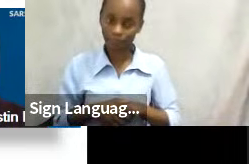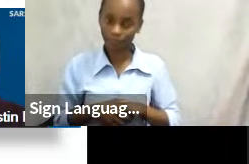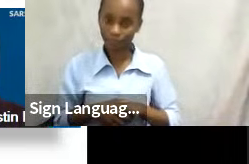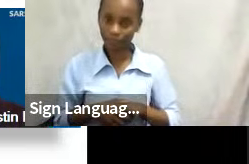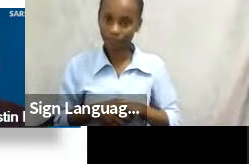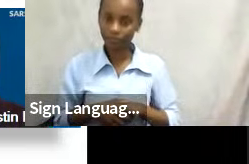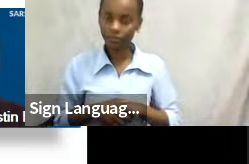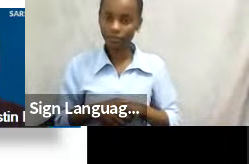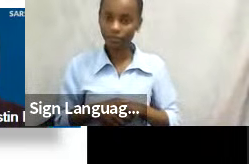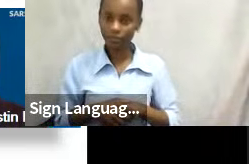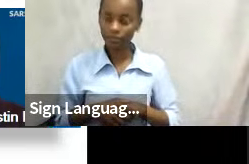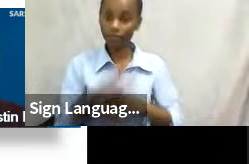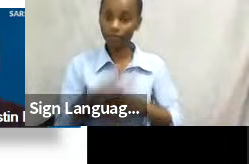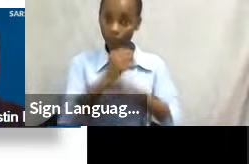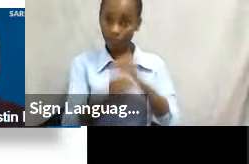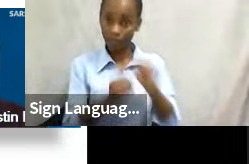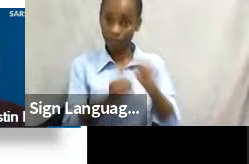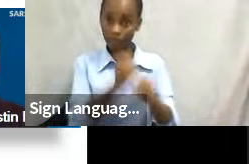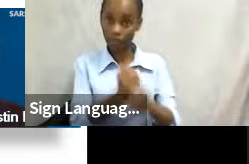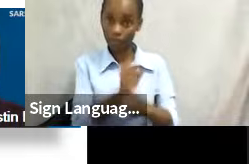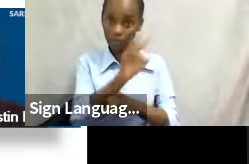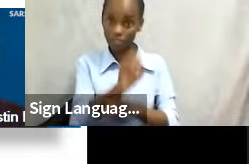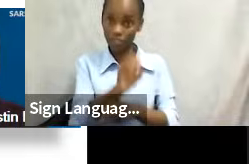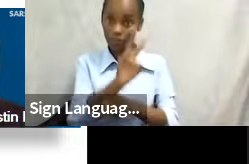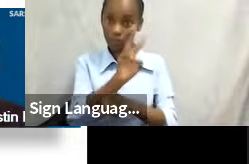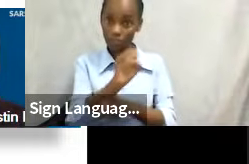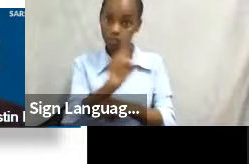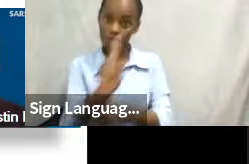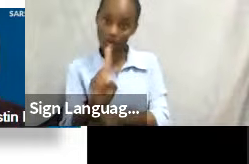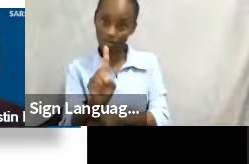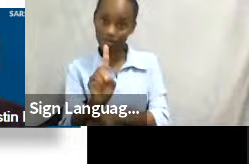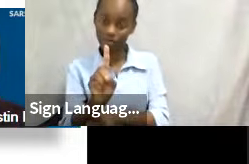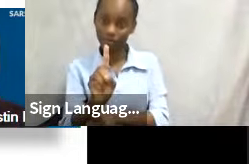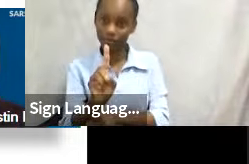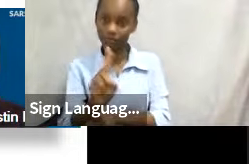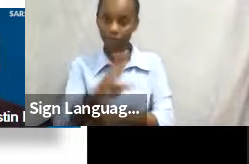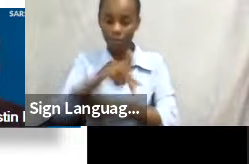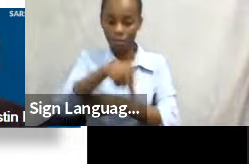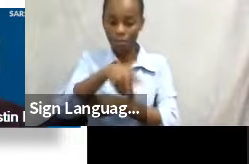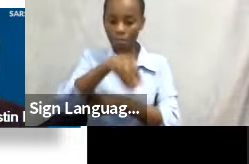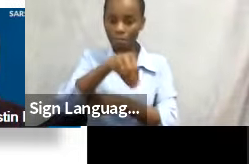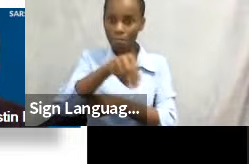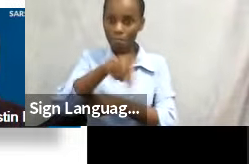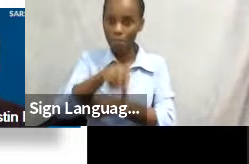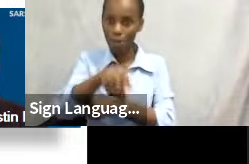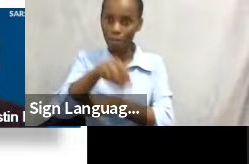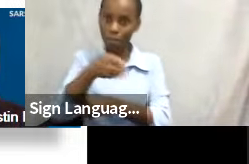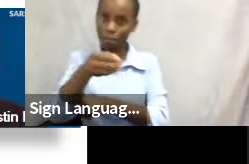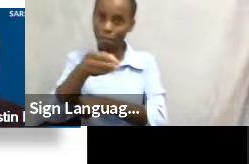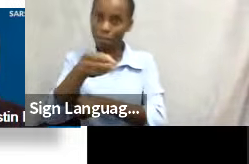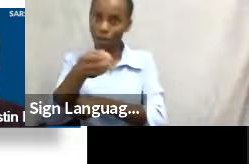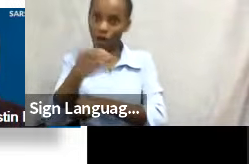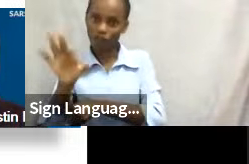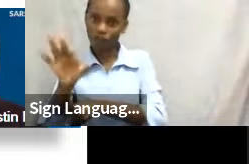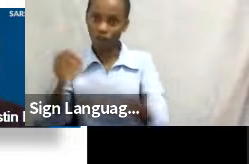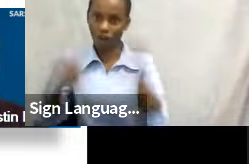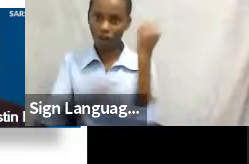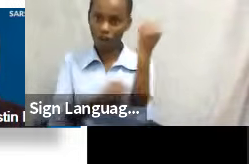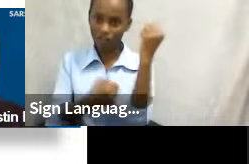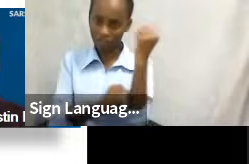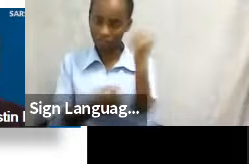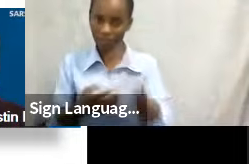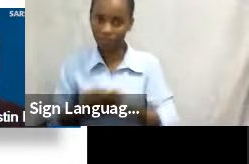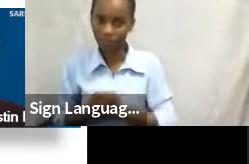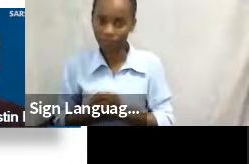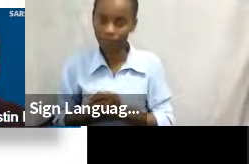2021 tax season is pop-up office. If you go onto our website, you'll actually see a list of which malls these